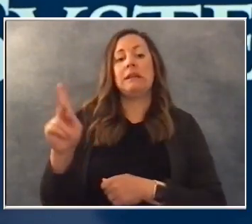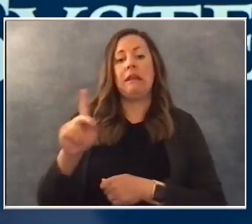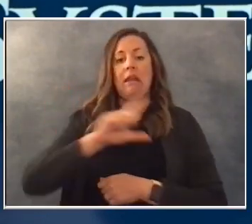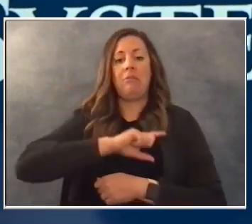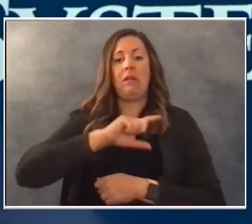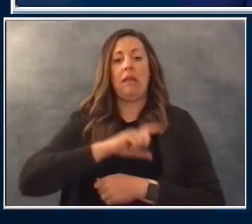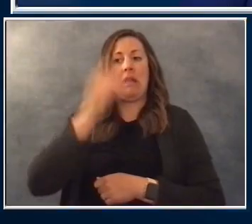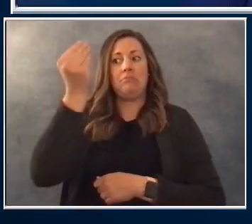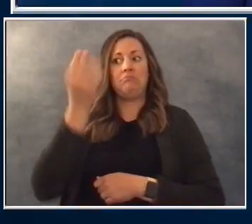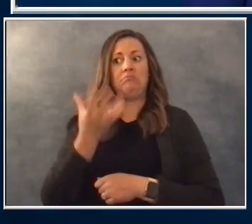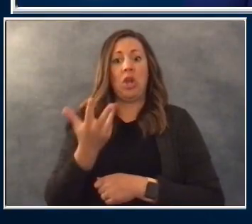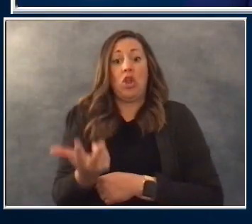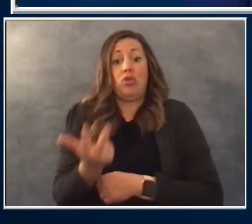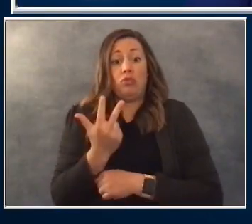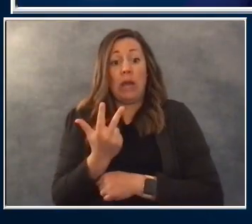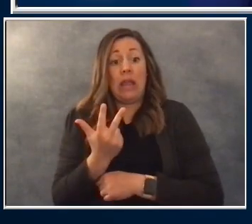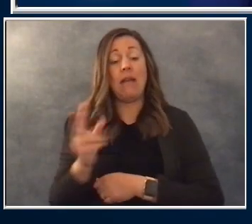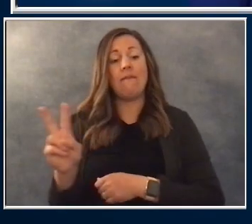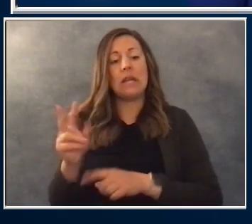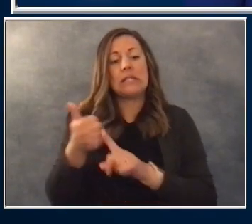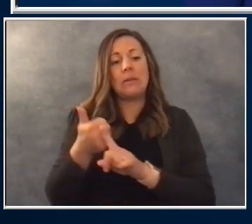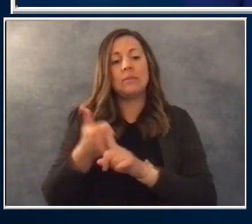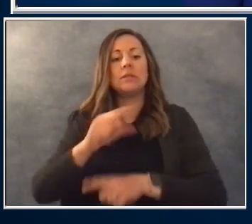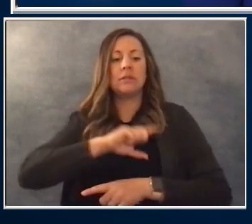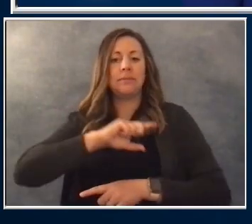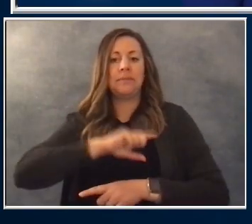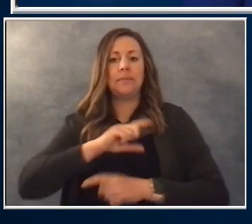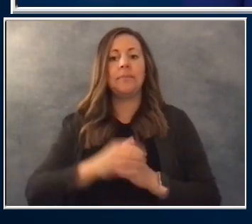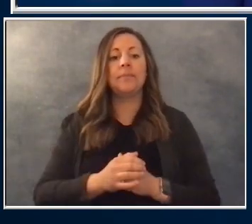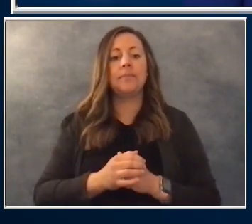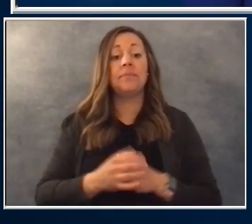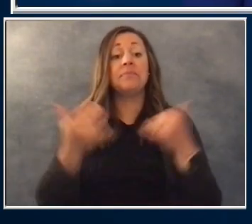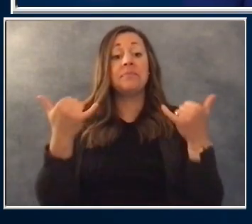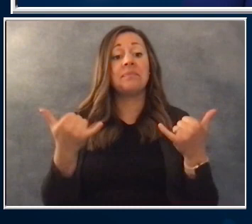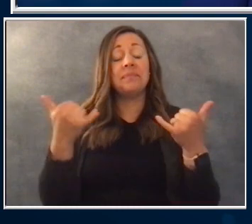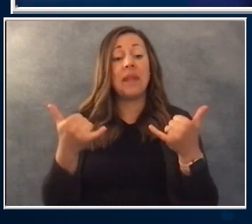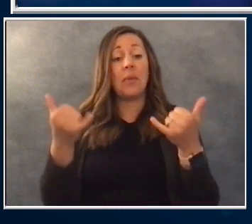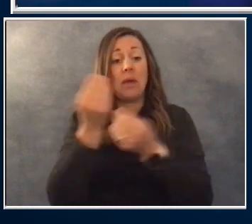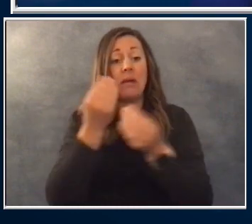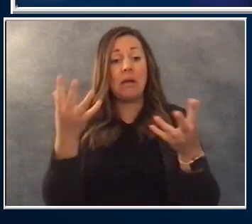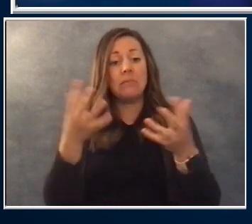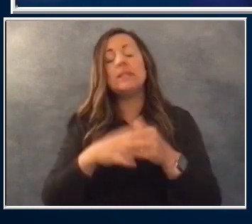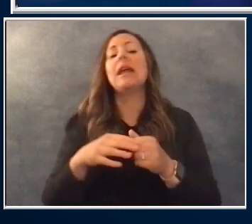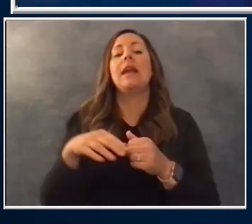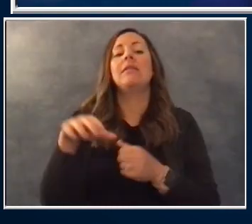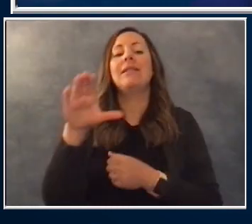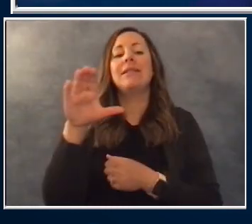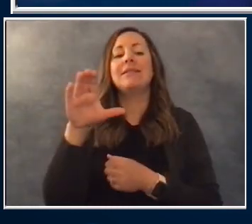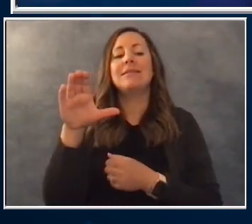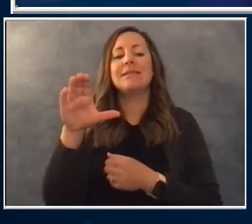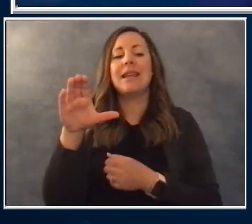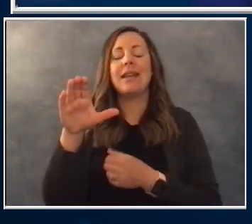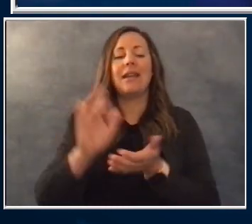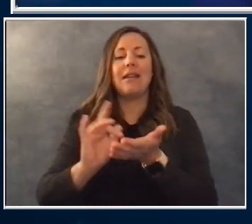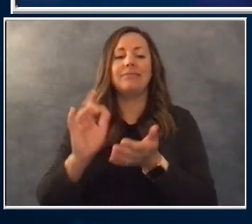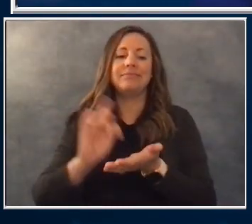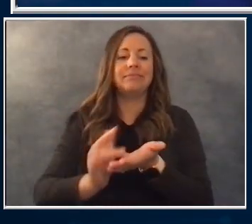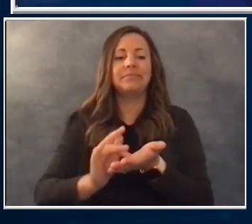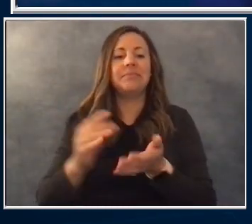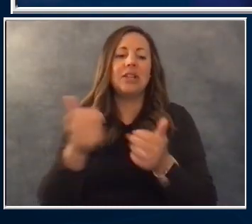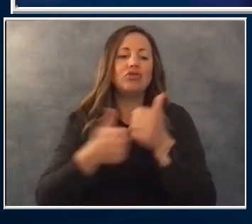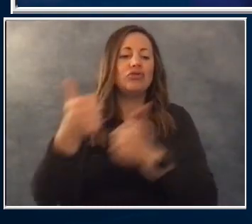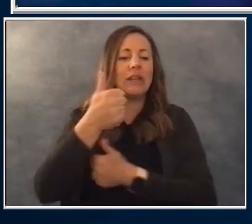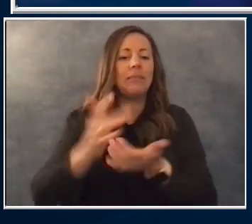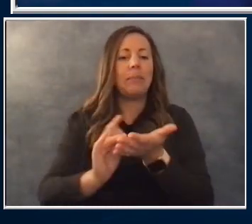police officers. Joining us now this morning for an update is Dr. Kumer, Associate Chief Medical Officer here at the University of Kansas Health System. Dr.